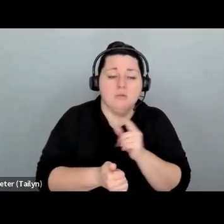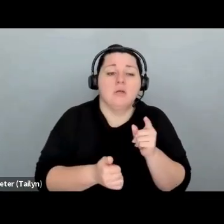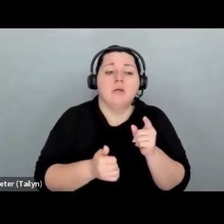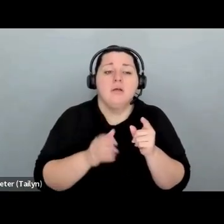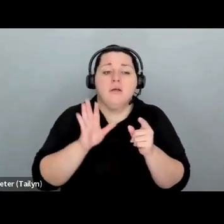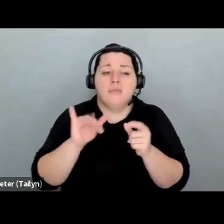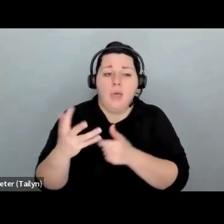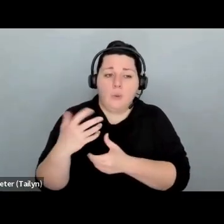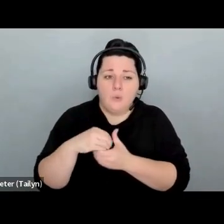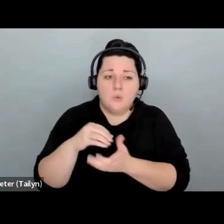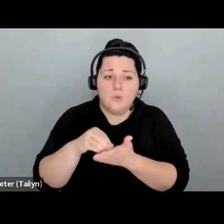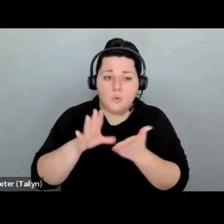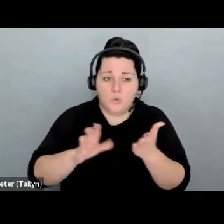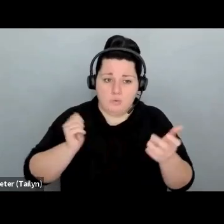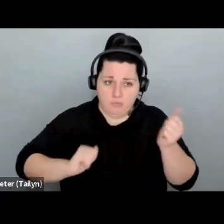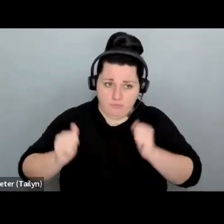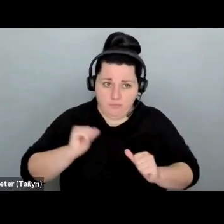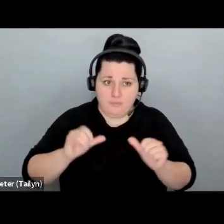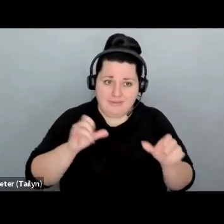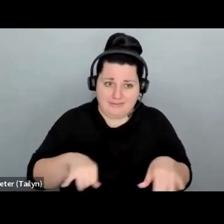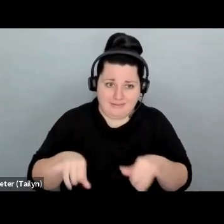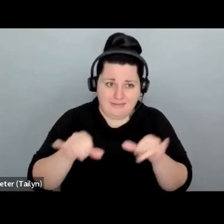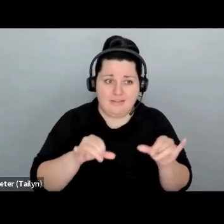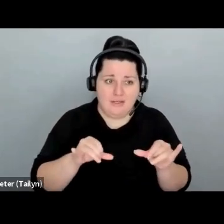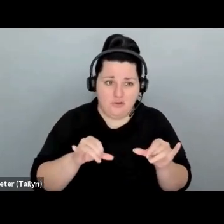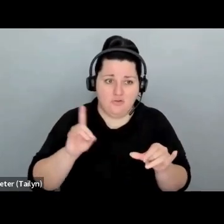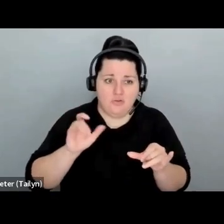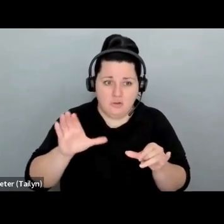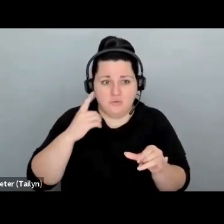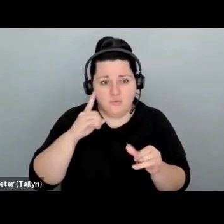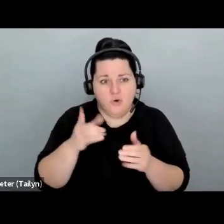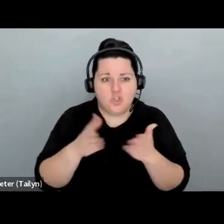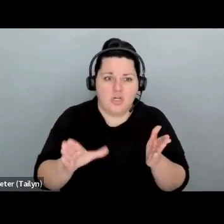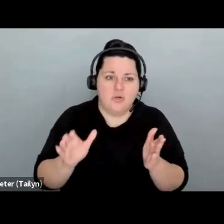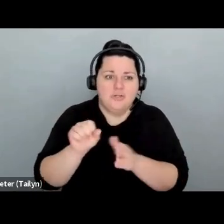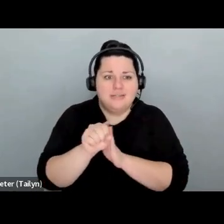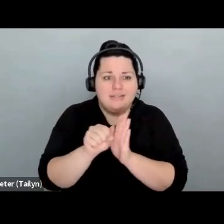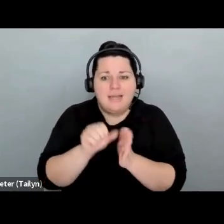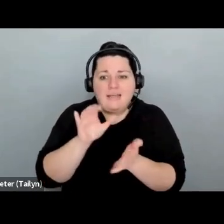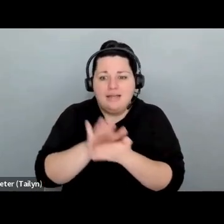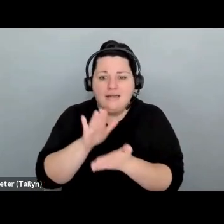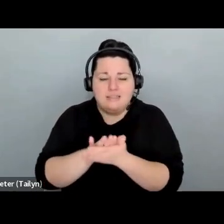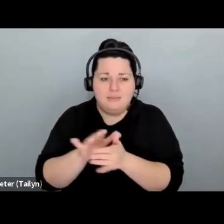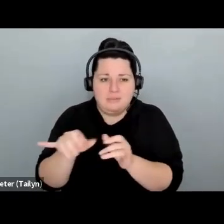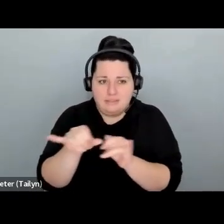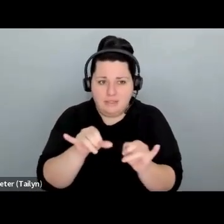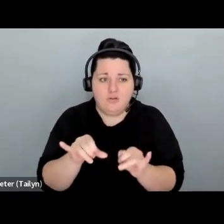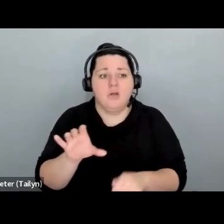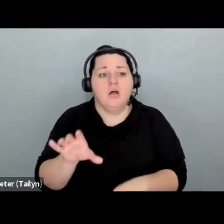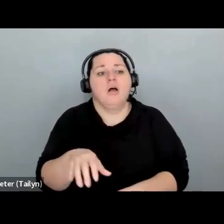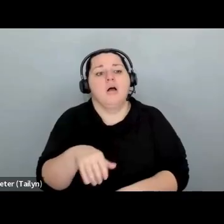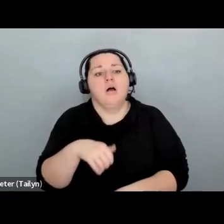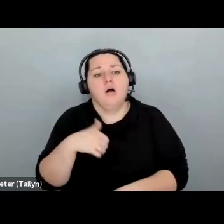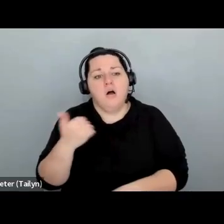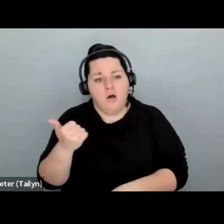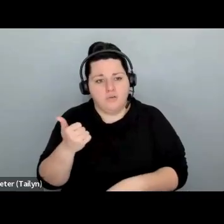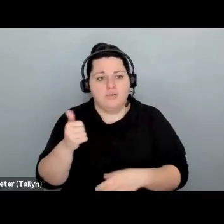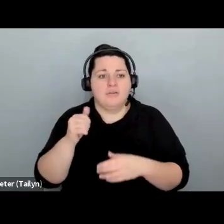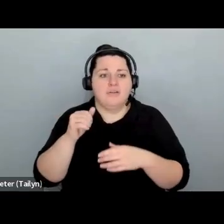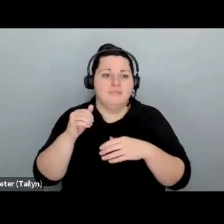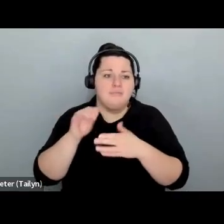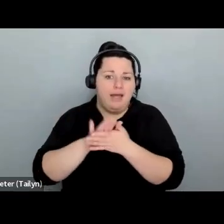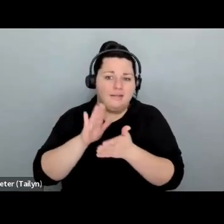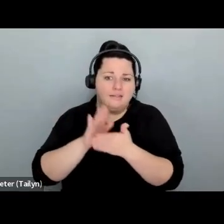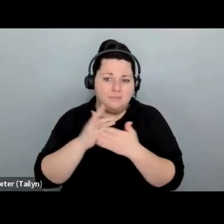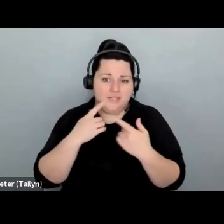includes student performance standard documents for general state academic standards and alternate academic achievement standards